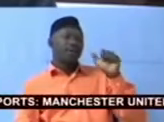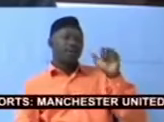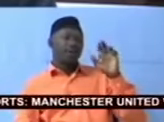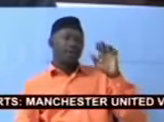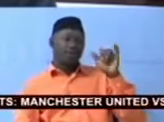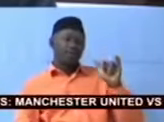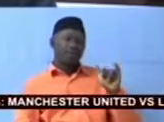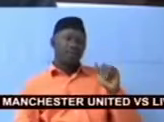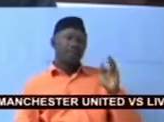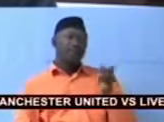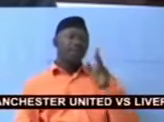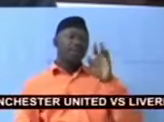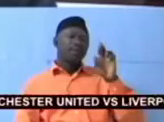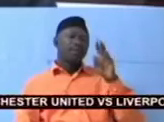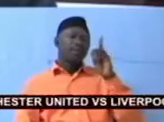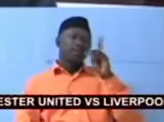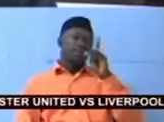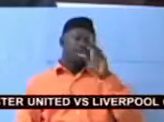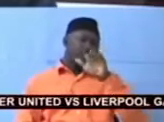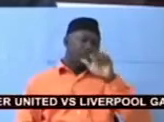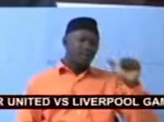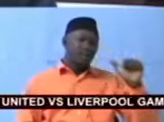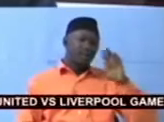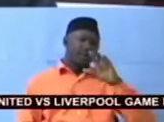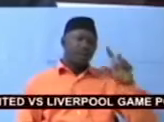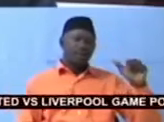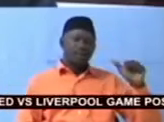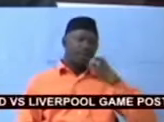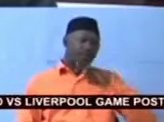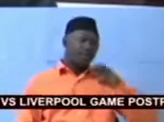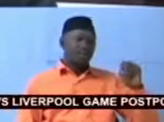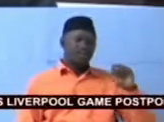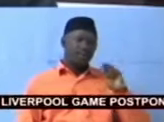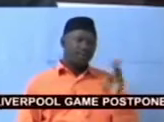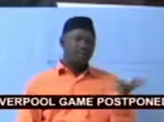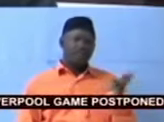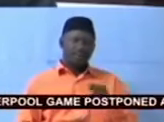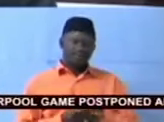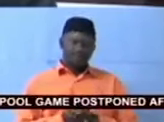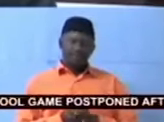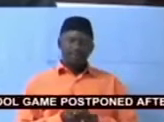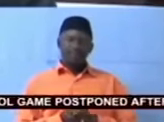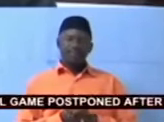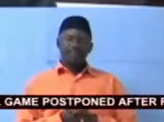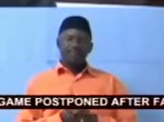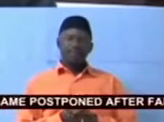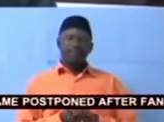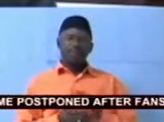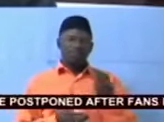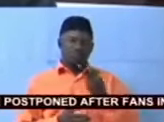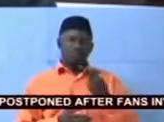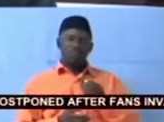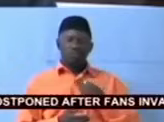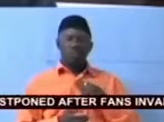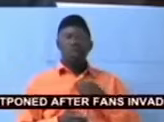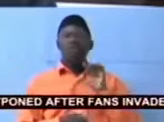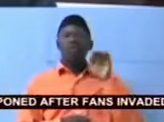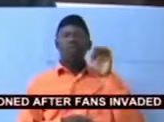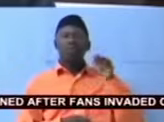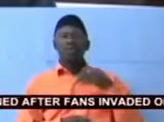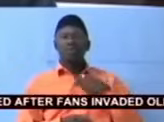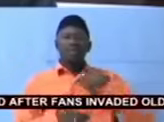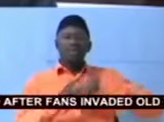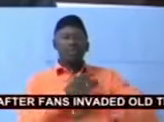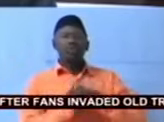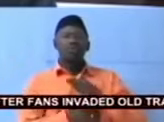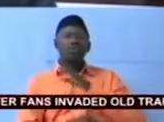nak jamono joju ragni won na man di ben nit kuñu xamé Babacar. And then we were called at the CJ's office,